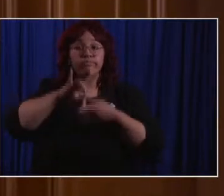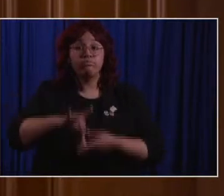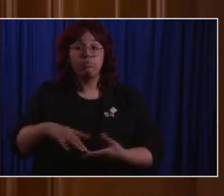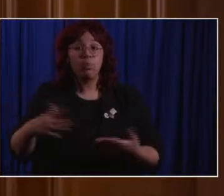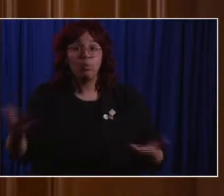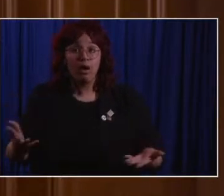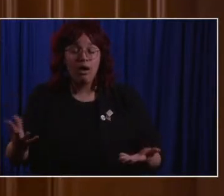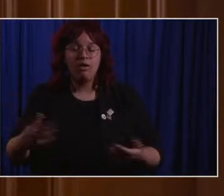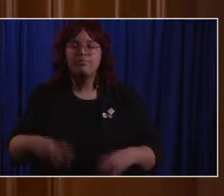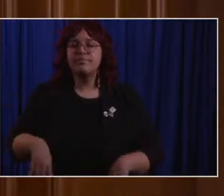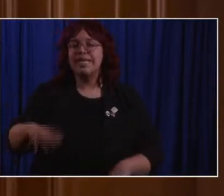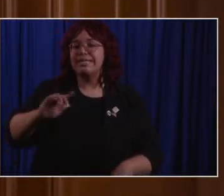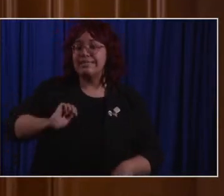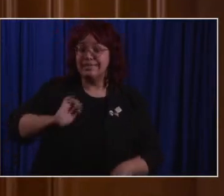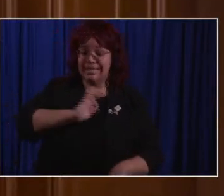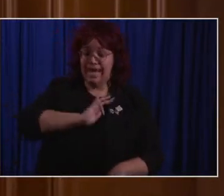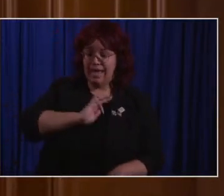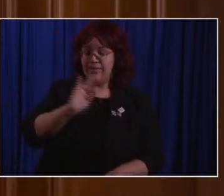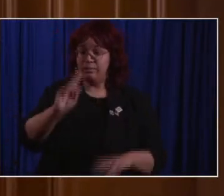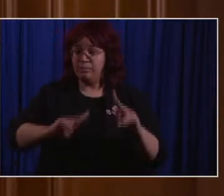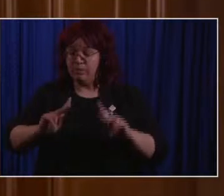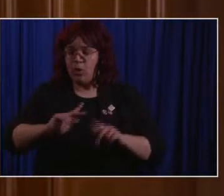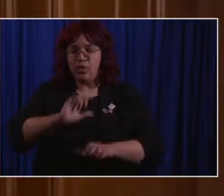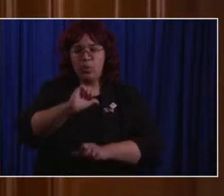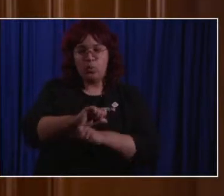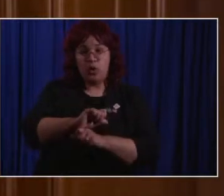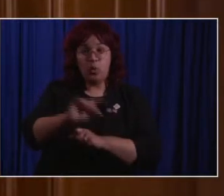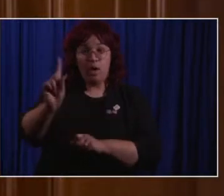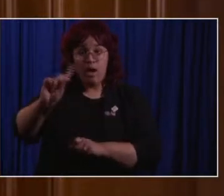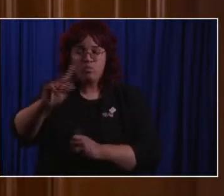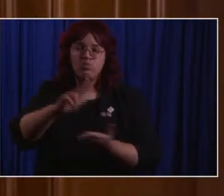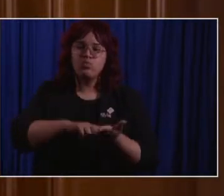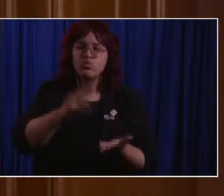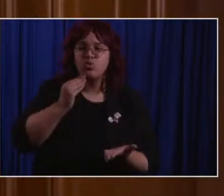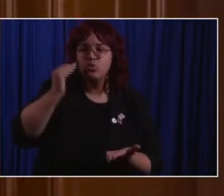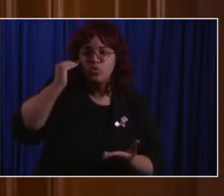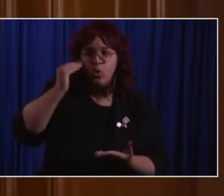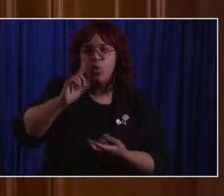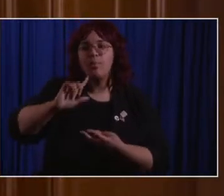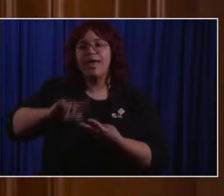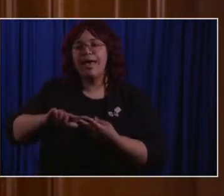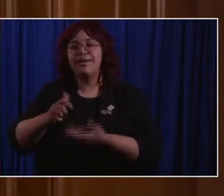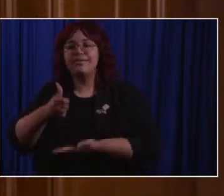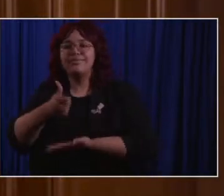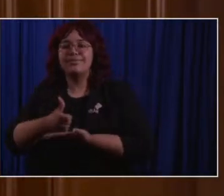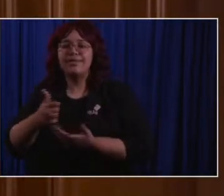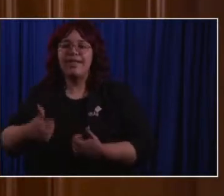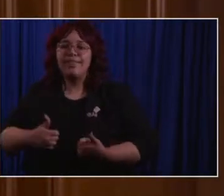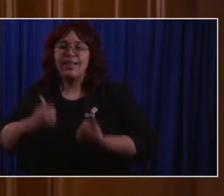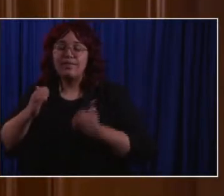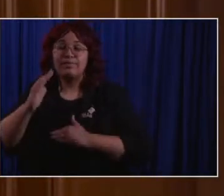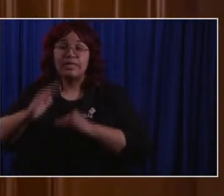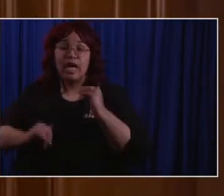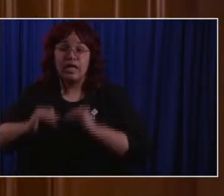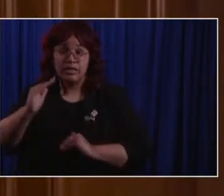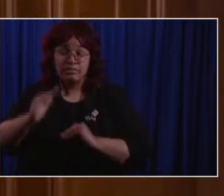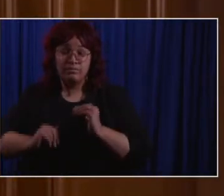assisted living facilities. This new order is consistent with federal